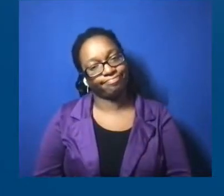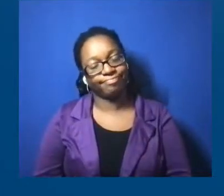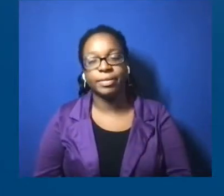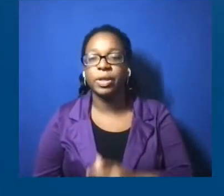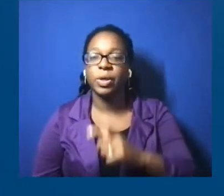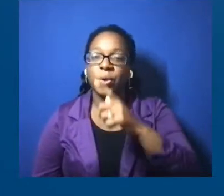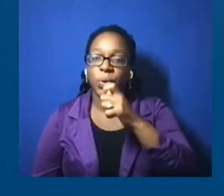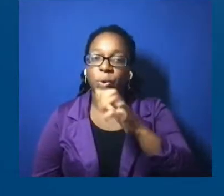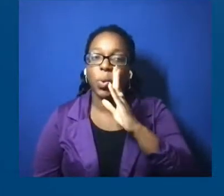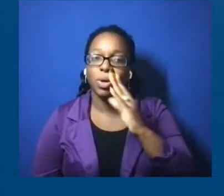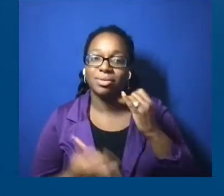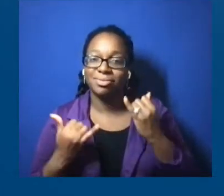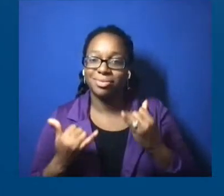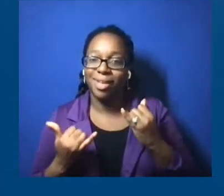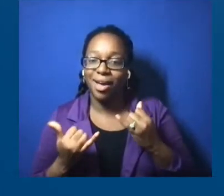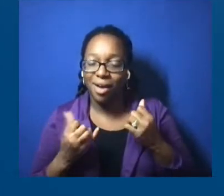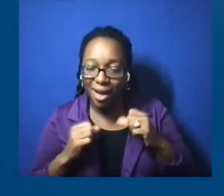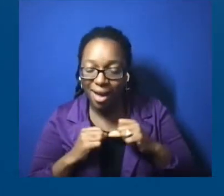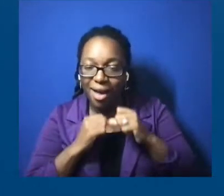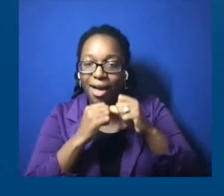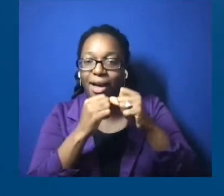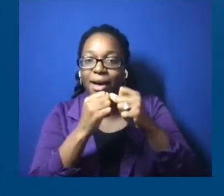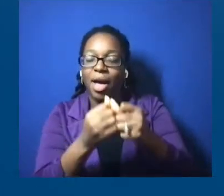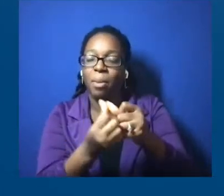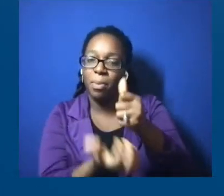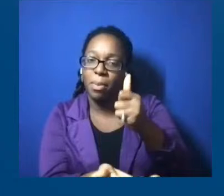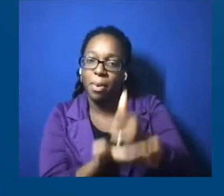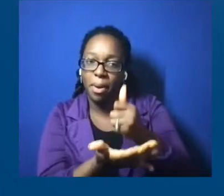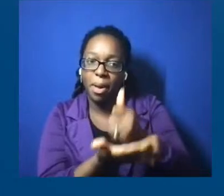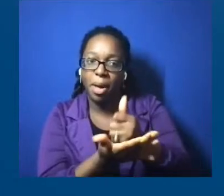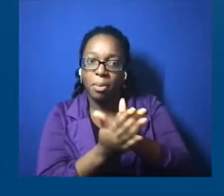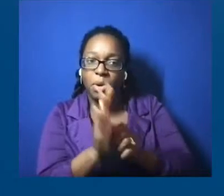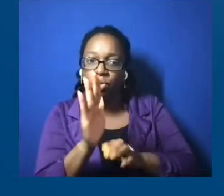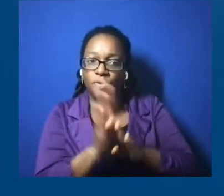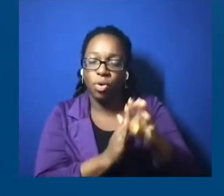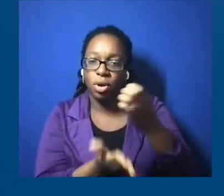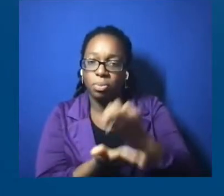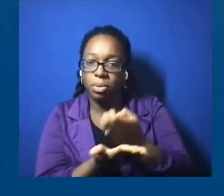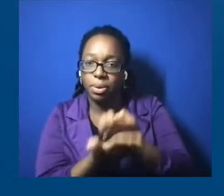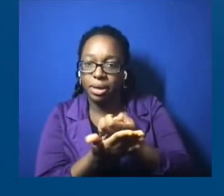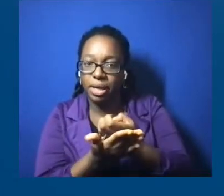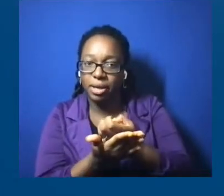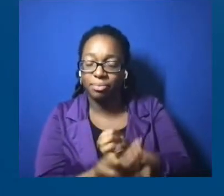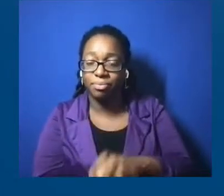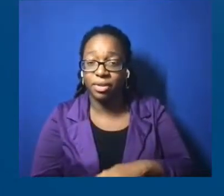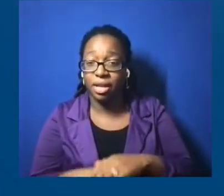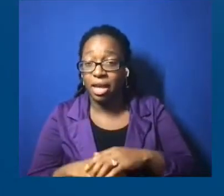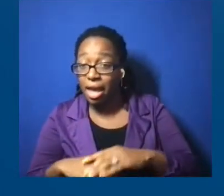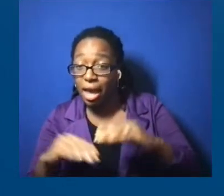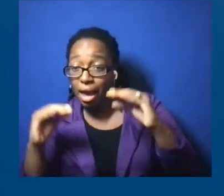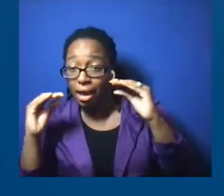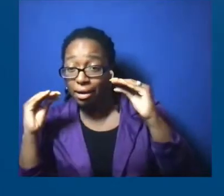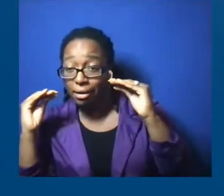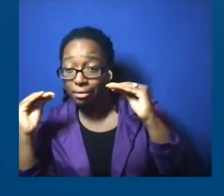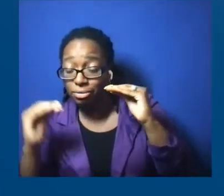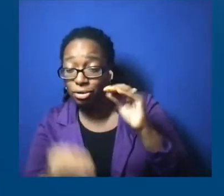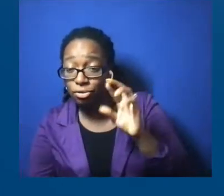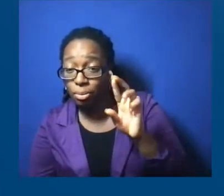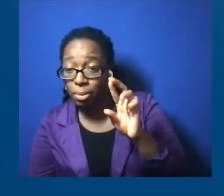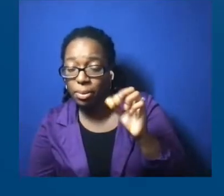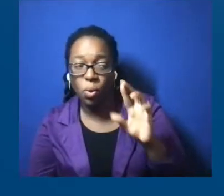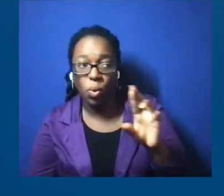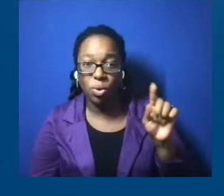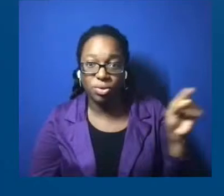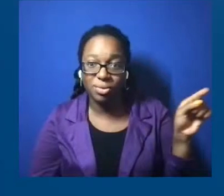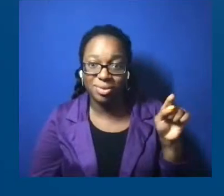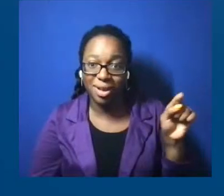the economy more? An educated public or those guys? Folks, look, I